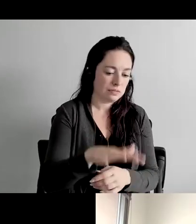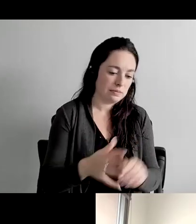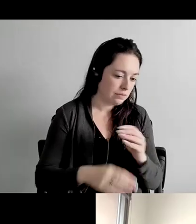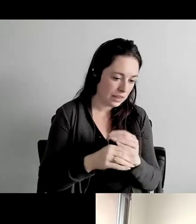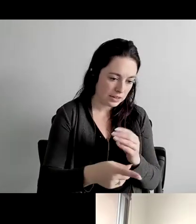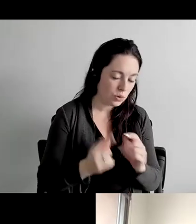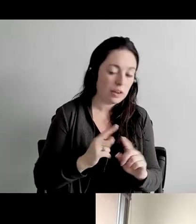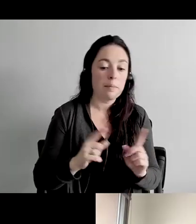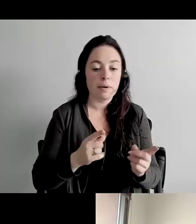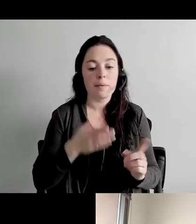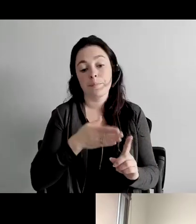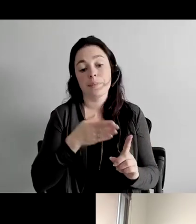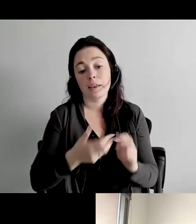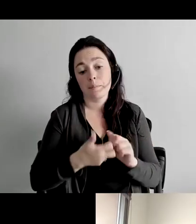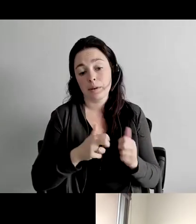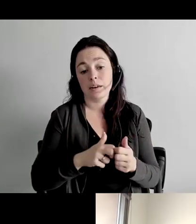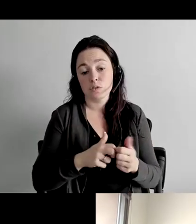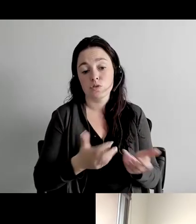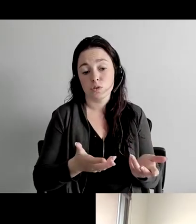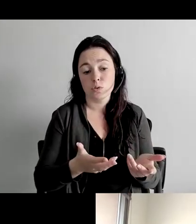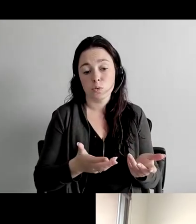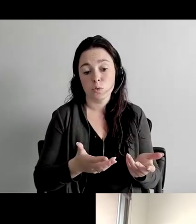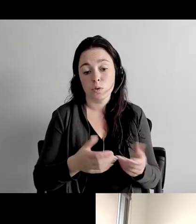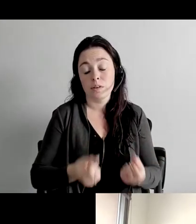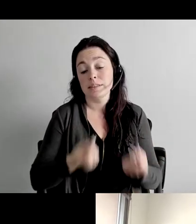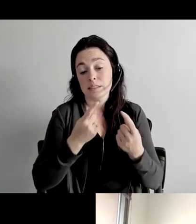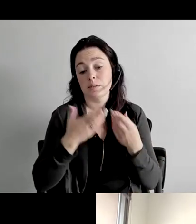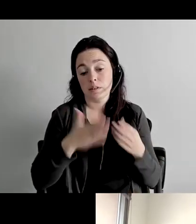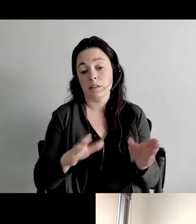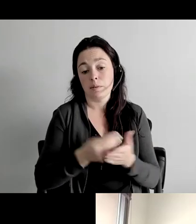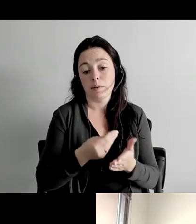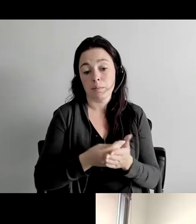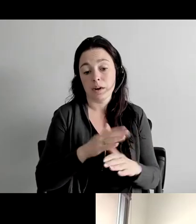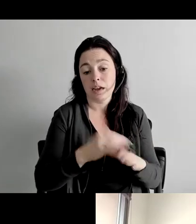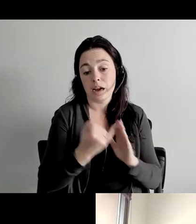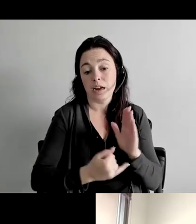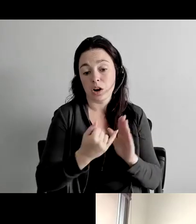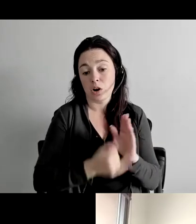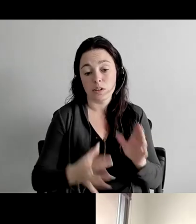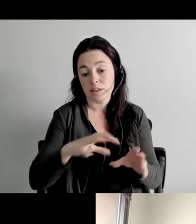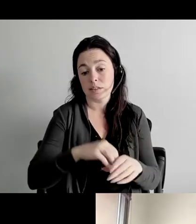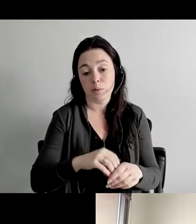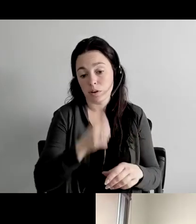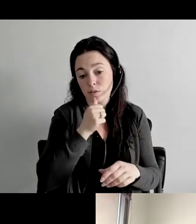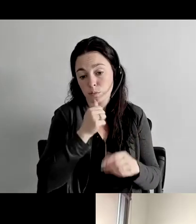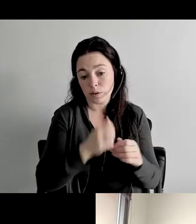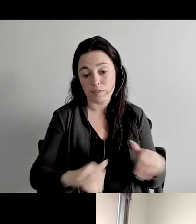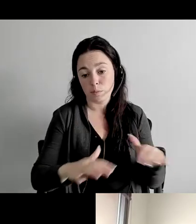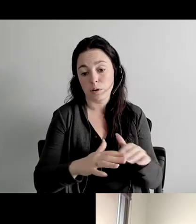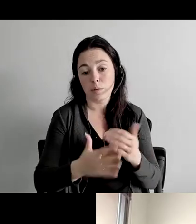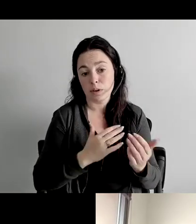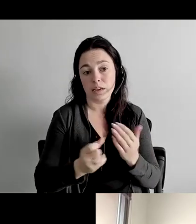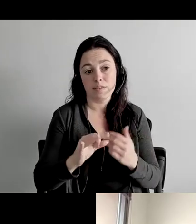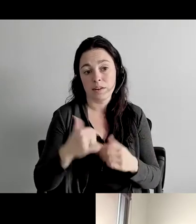issue with spending public money on an artwork that's part of a private property, even if we owned it,